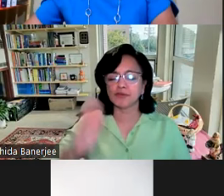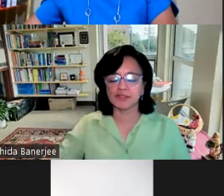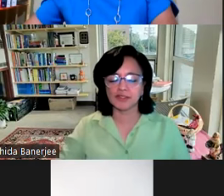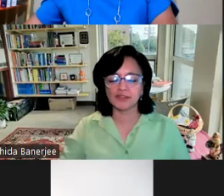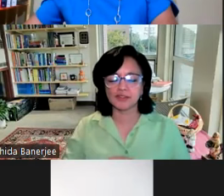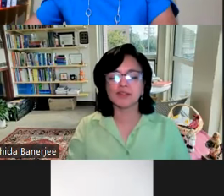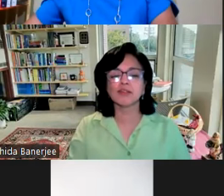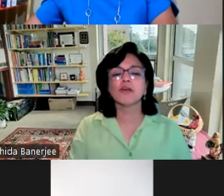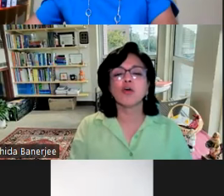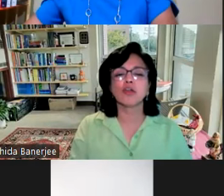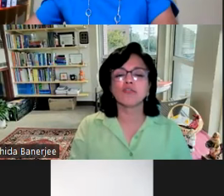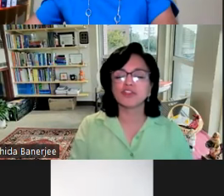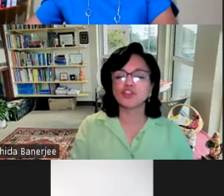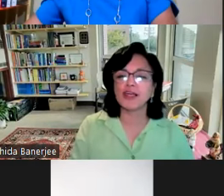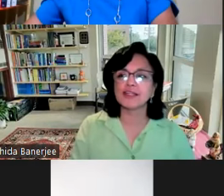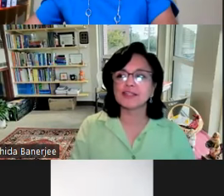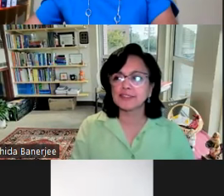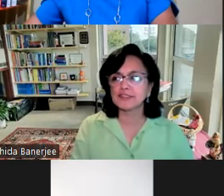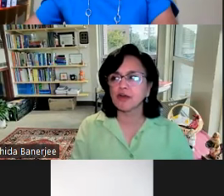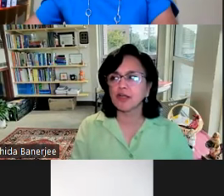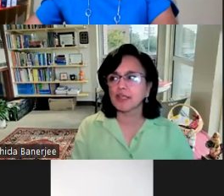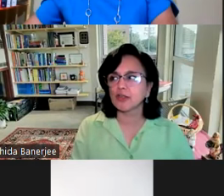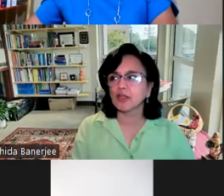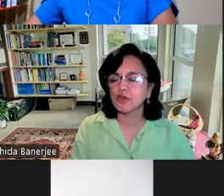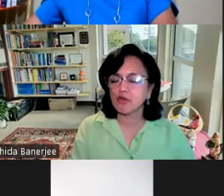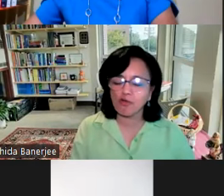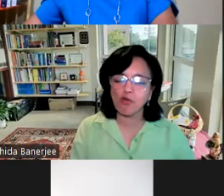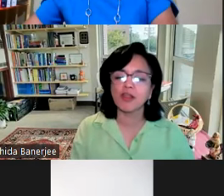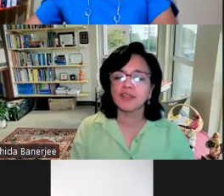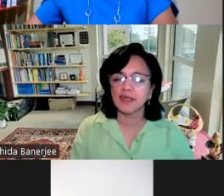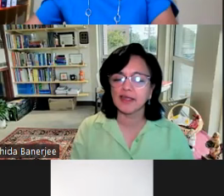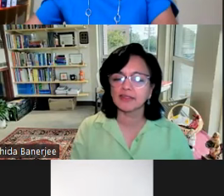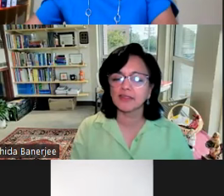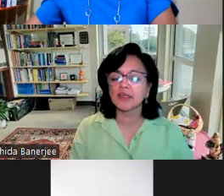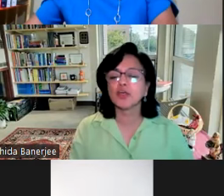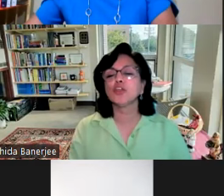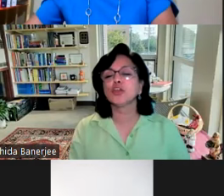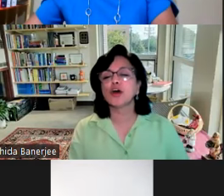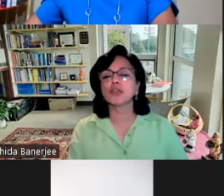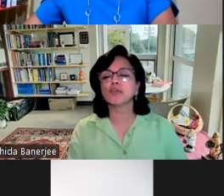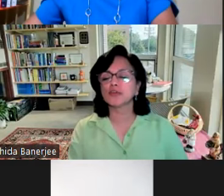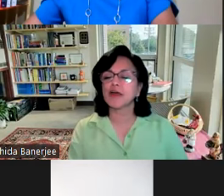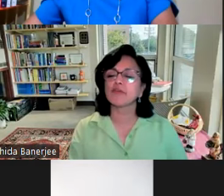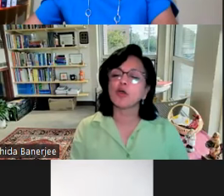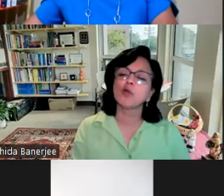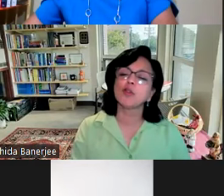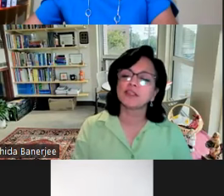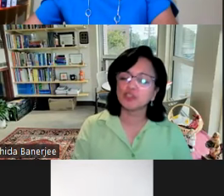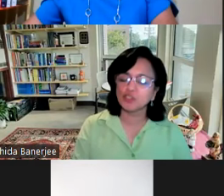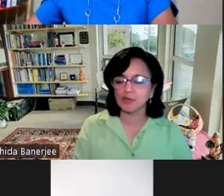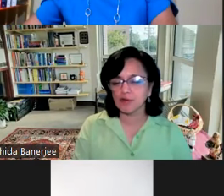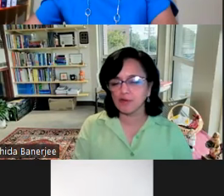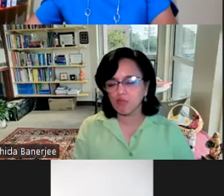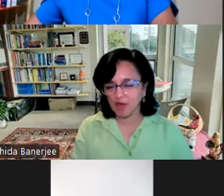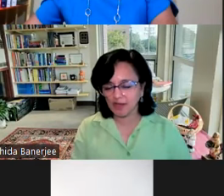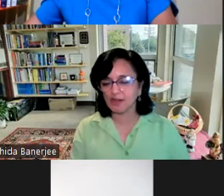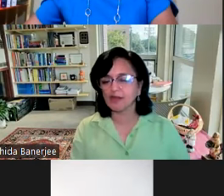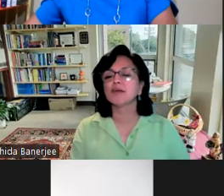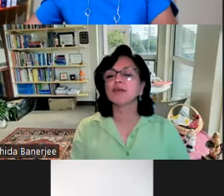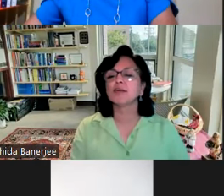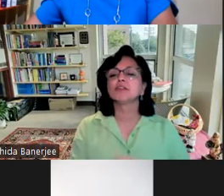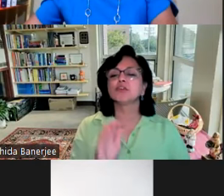number sense. Or if the child cannot crawl yet, you're not going to have a goal that the child will